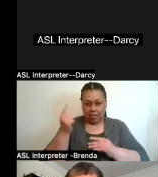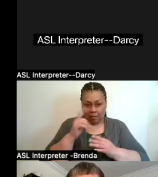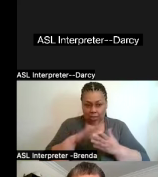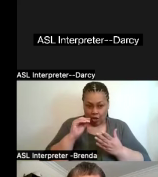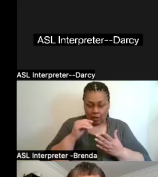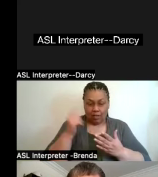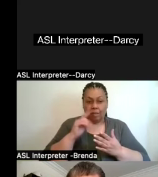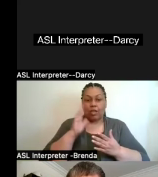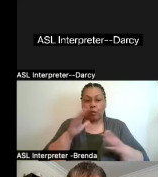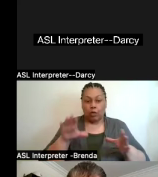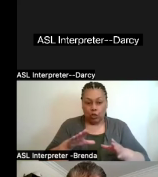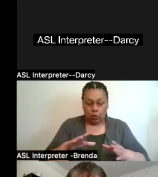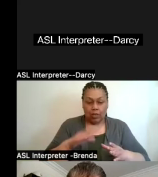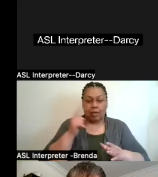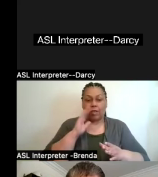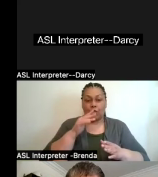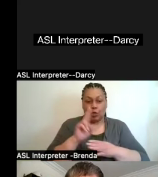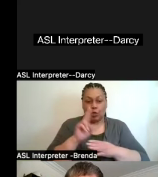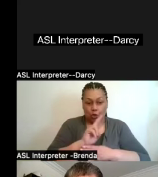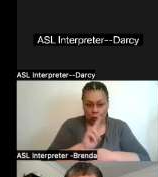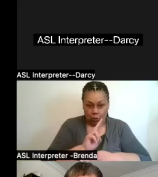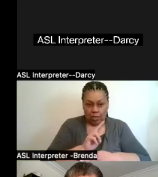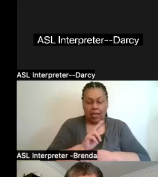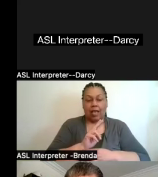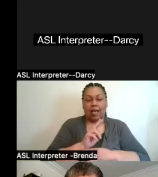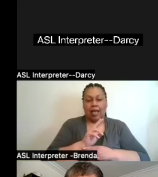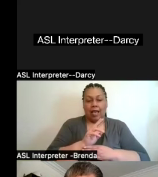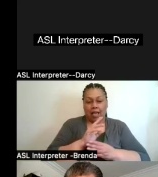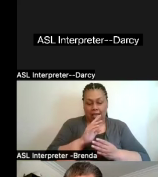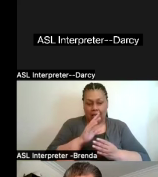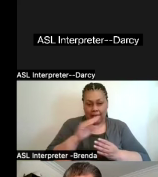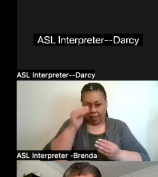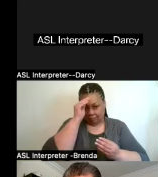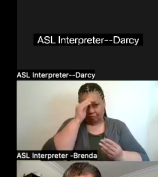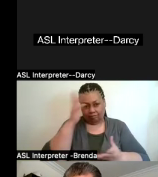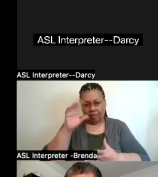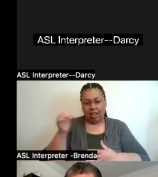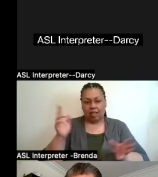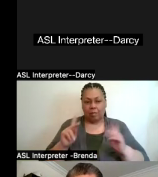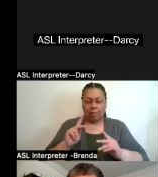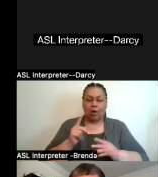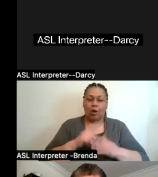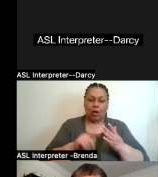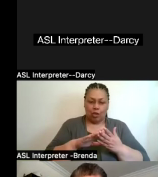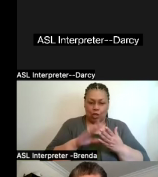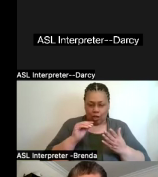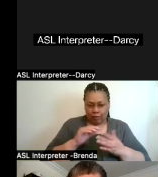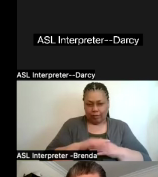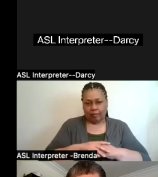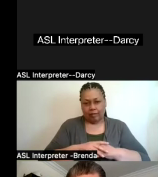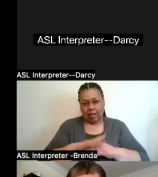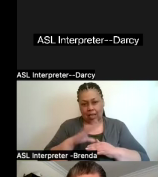you will do, something you'll use, and of course, and tell them things that you learned. And if, as mentioned,